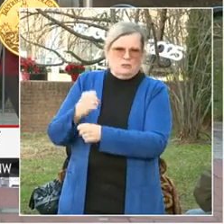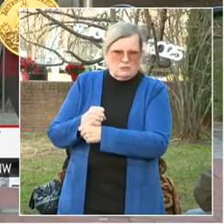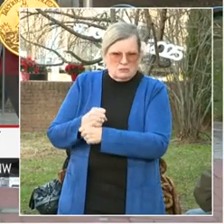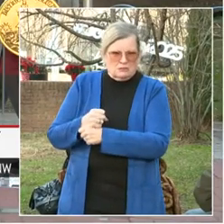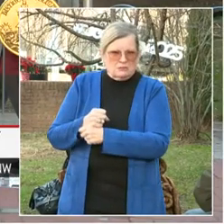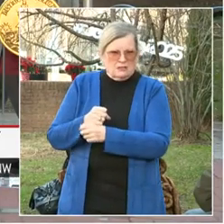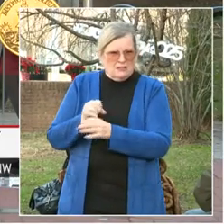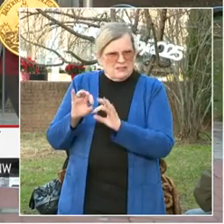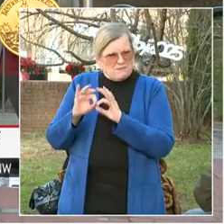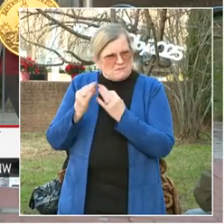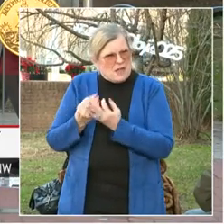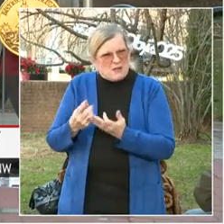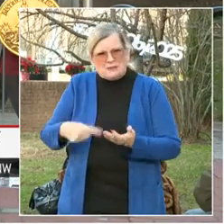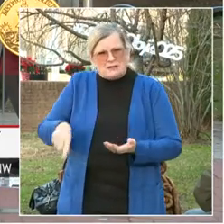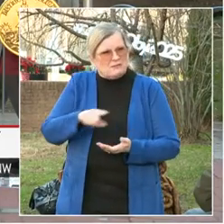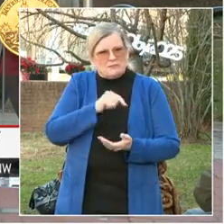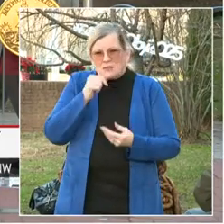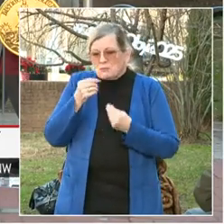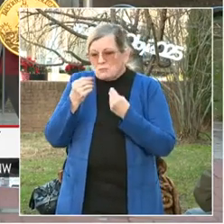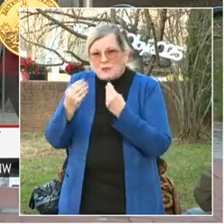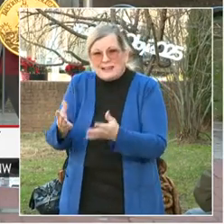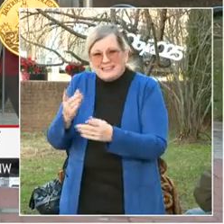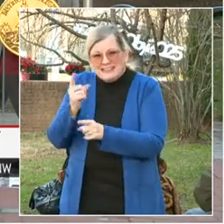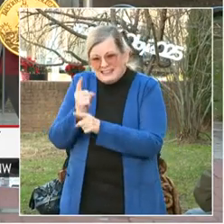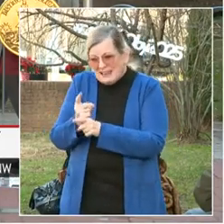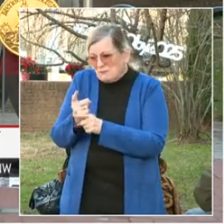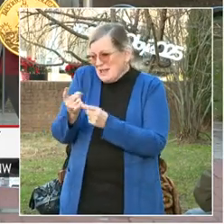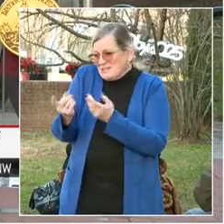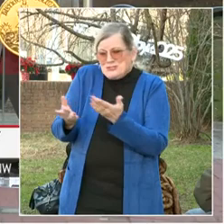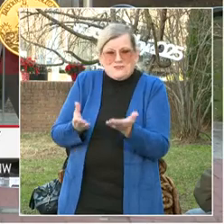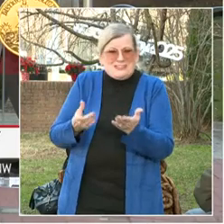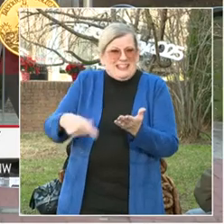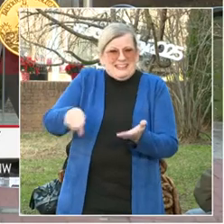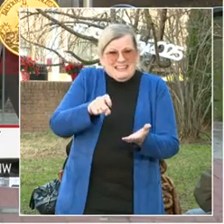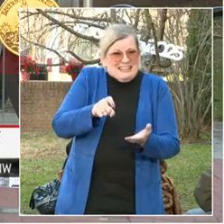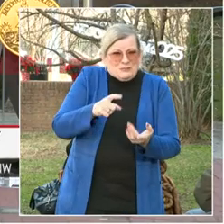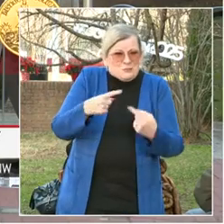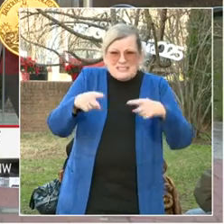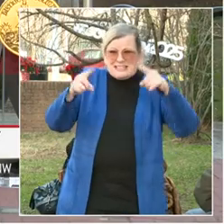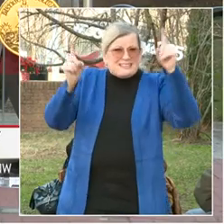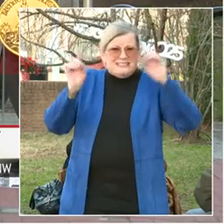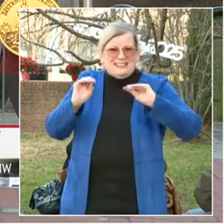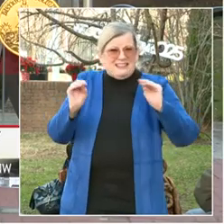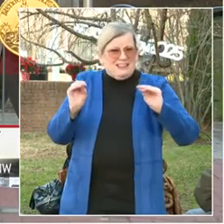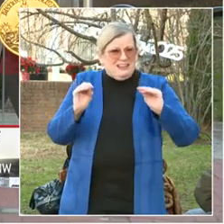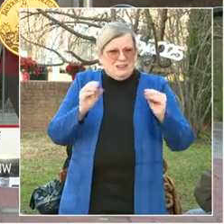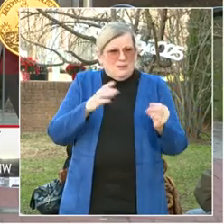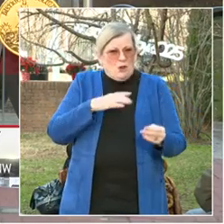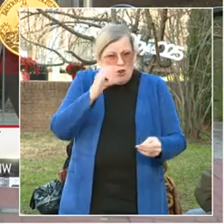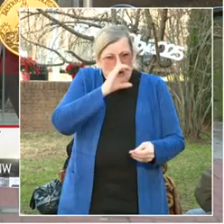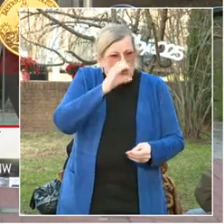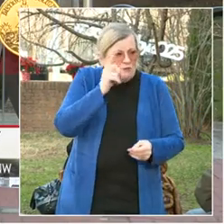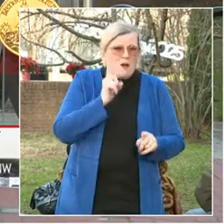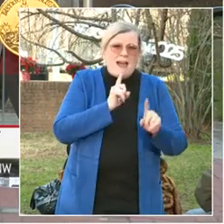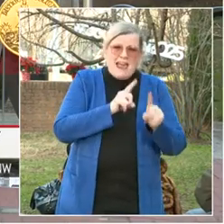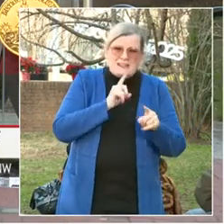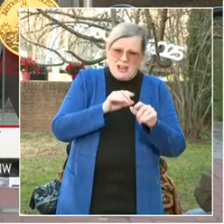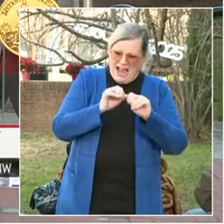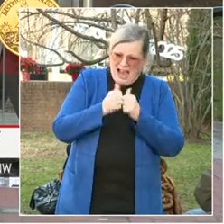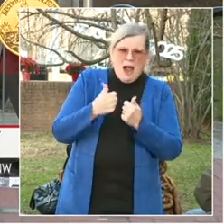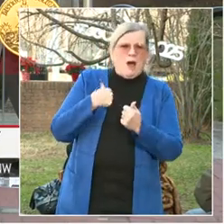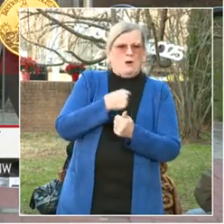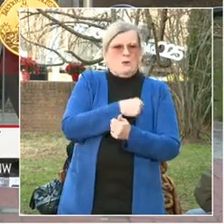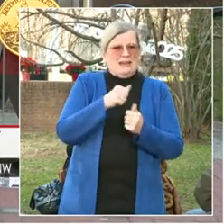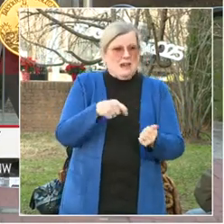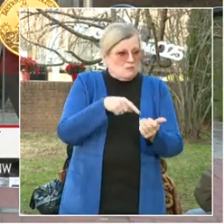the wraparound services they need to make them successful. And we want some answers about making affordable housing in